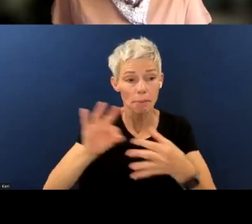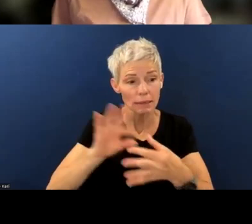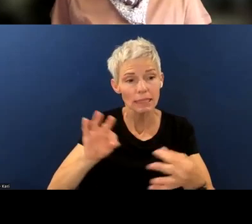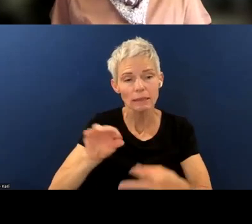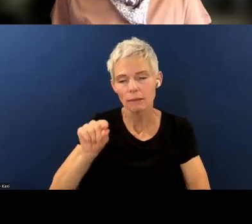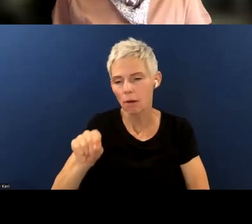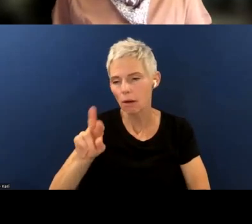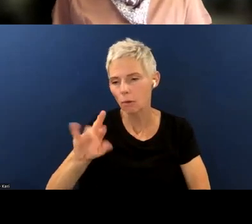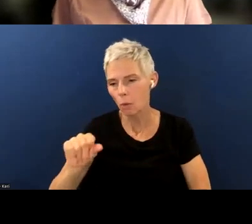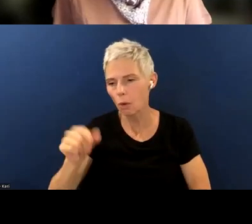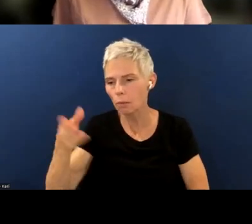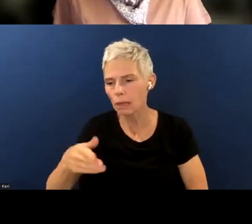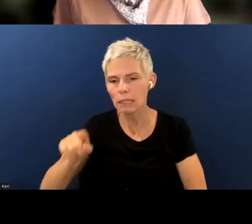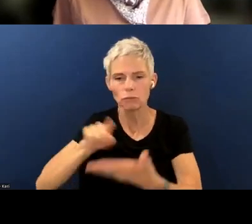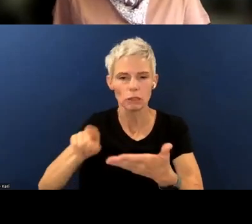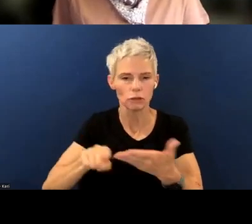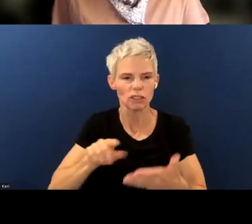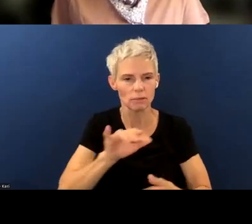988messaging.org/research. Next slide, please.